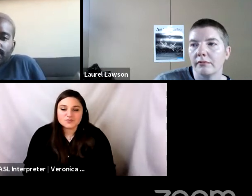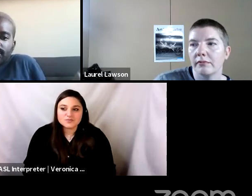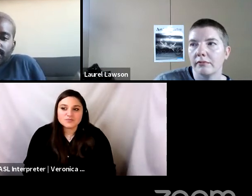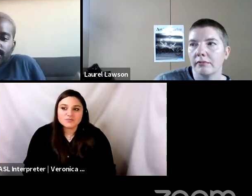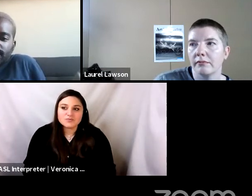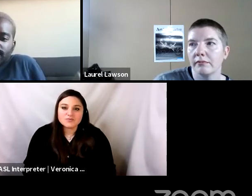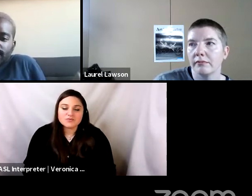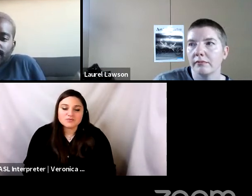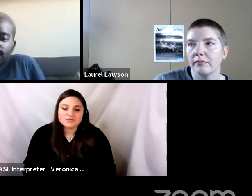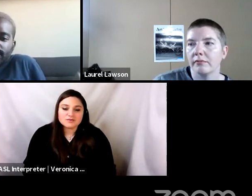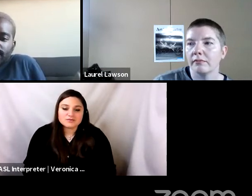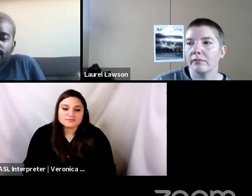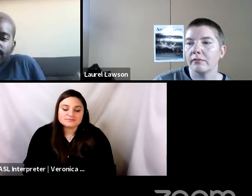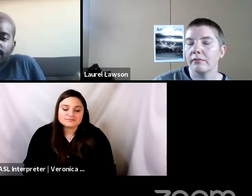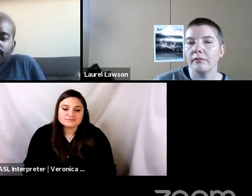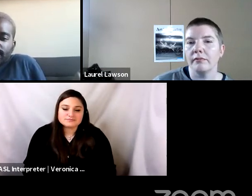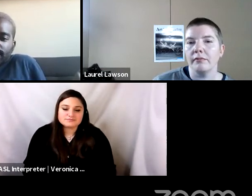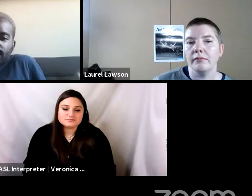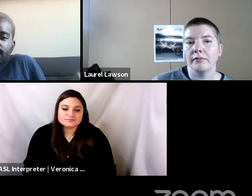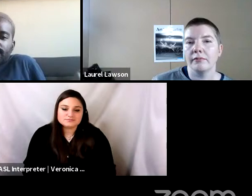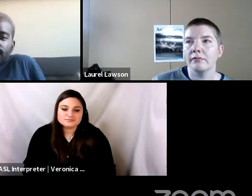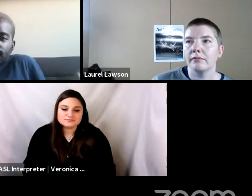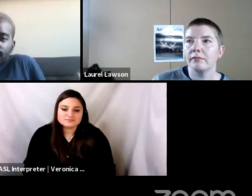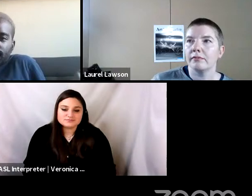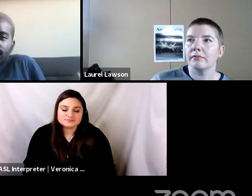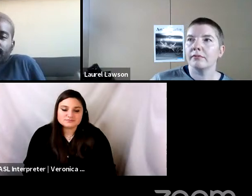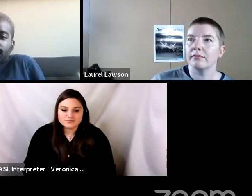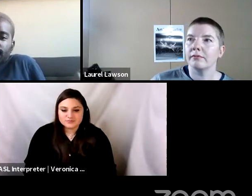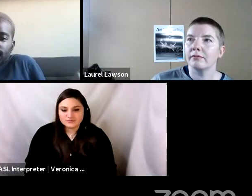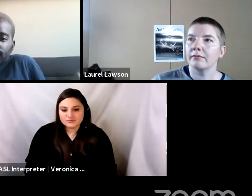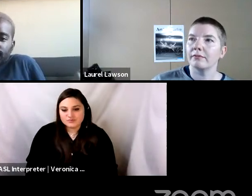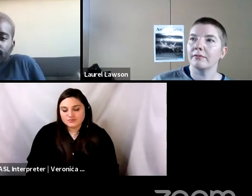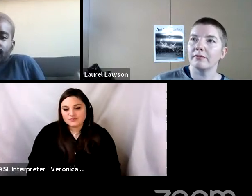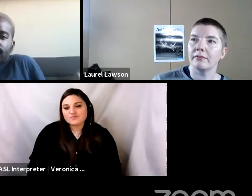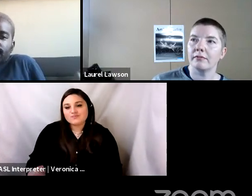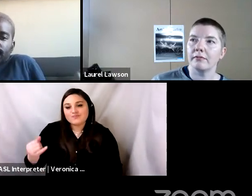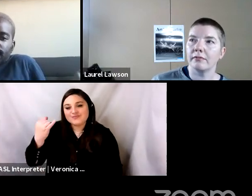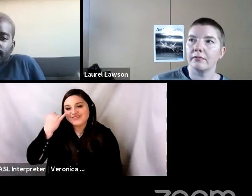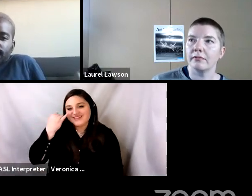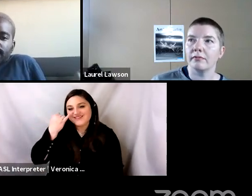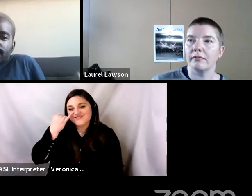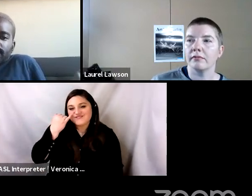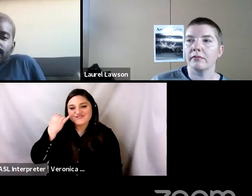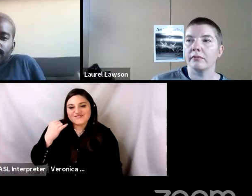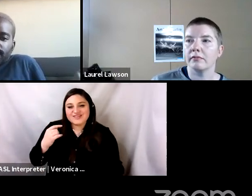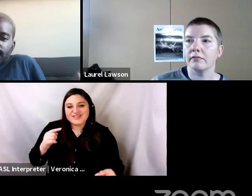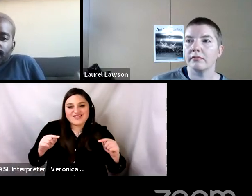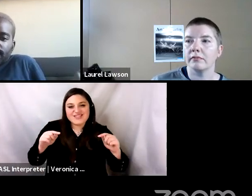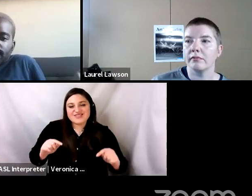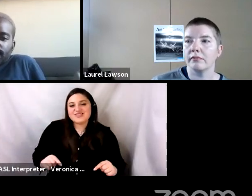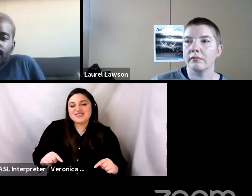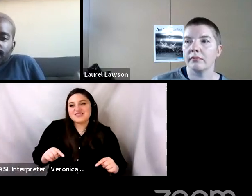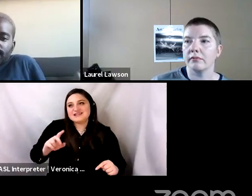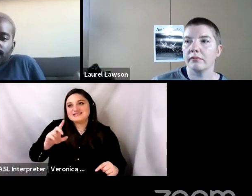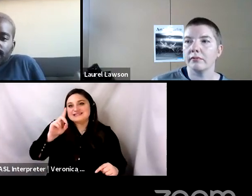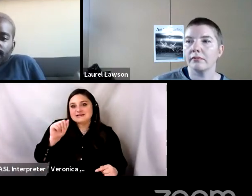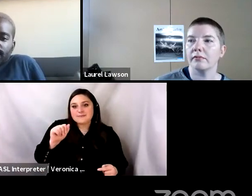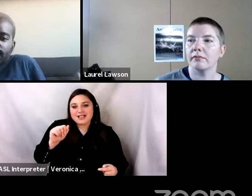explicitly, I think the ways that the disability